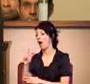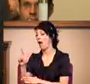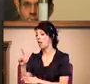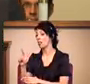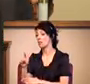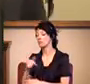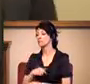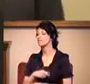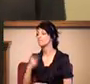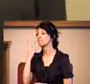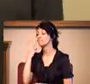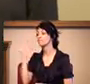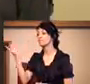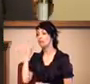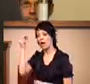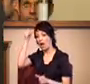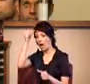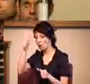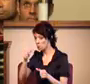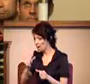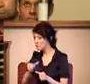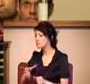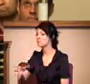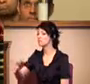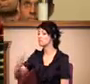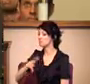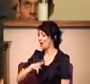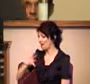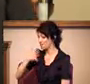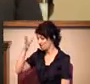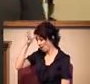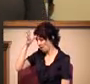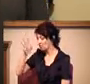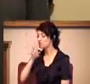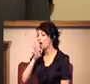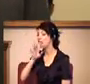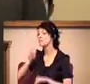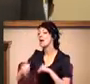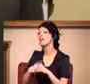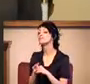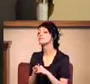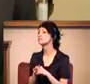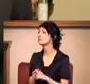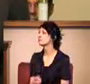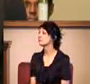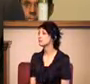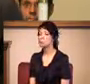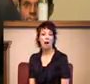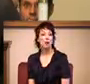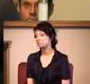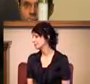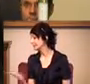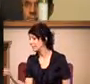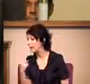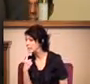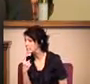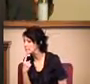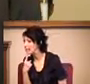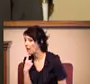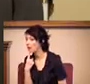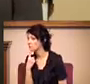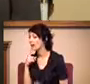I remember my dad talking about that. I said, well, you didn't say anything about the state capitol.